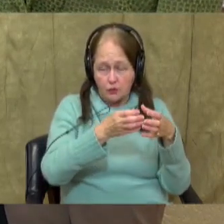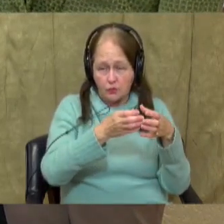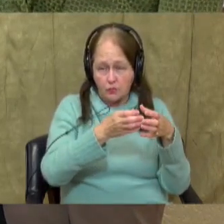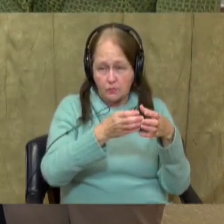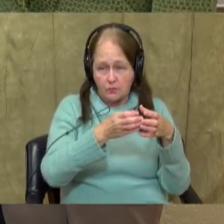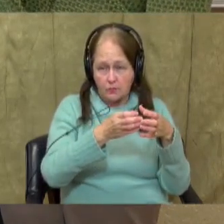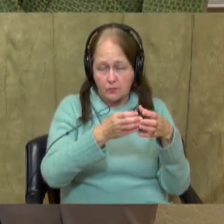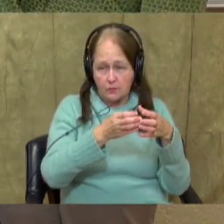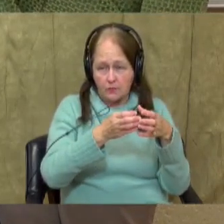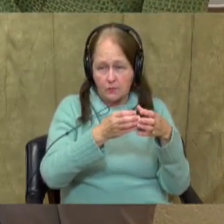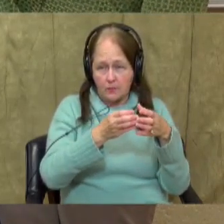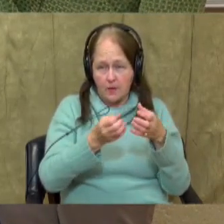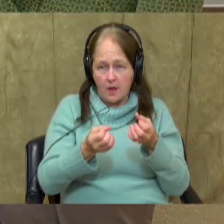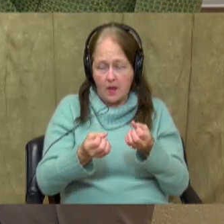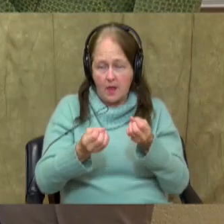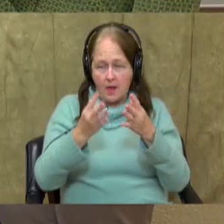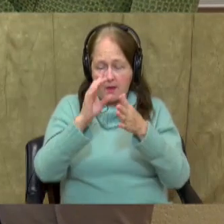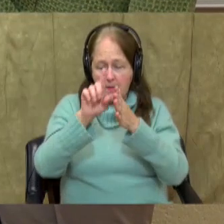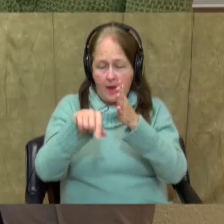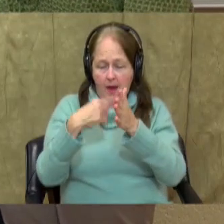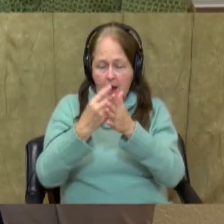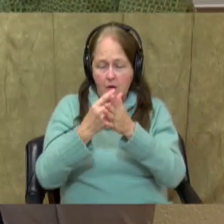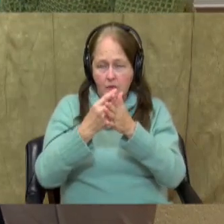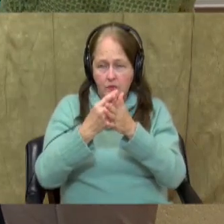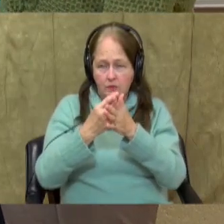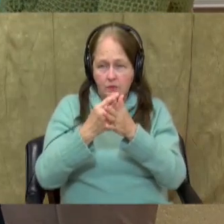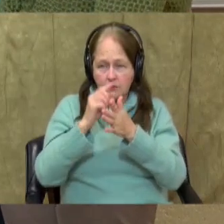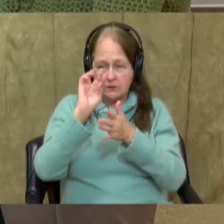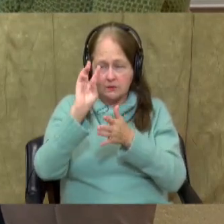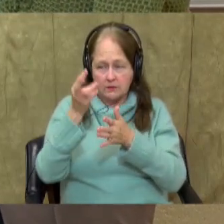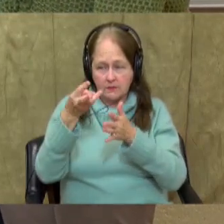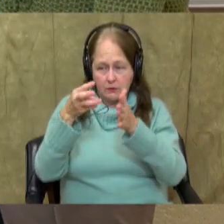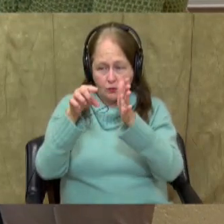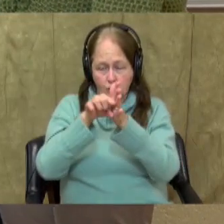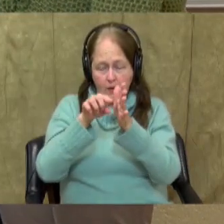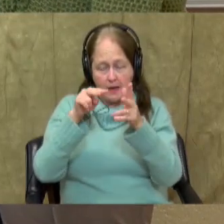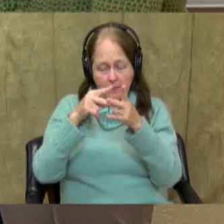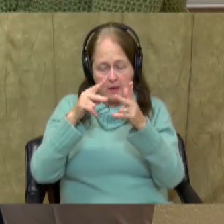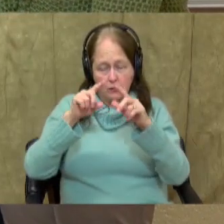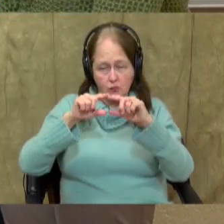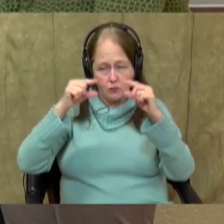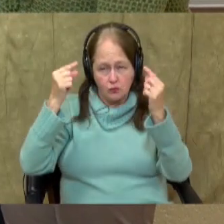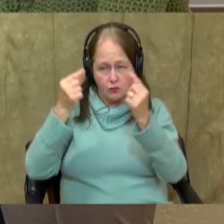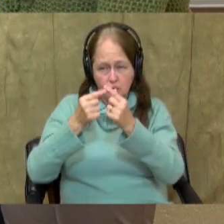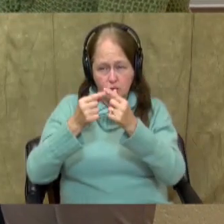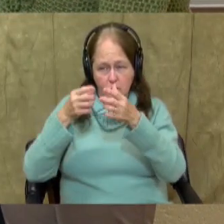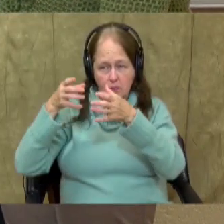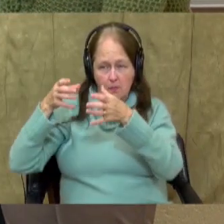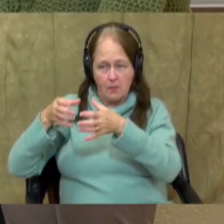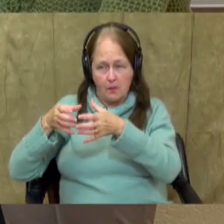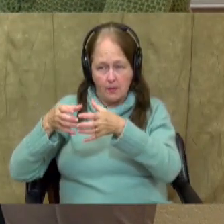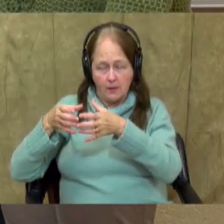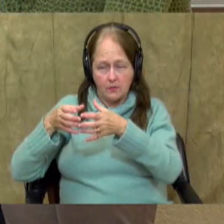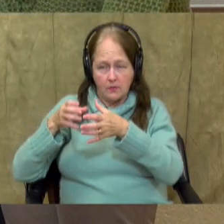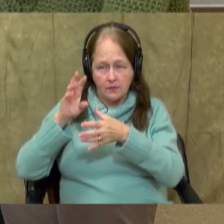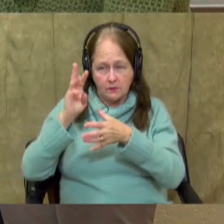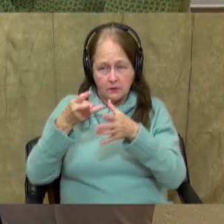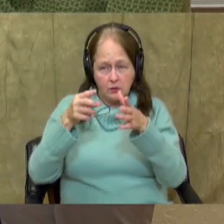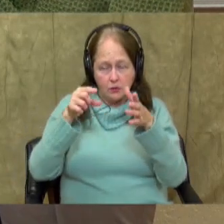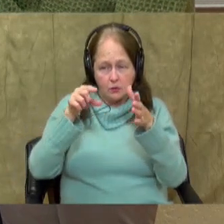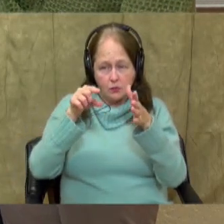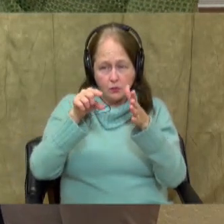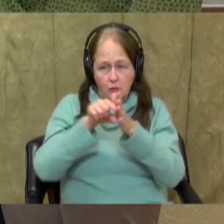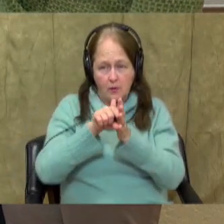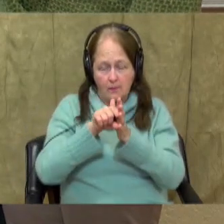let's look. How many hours of sleep do 6th graders? That's our population, 6th